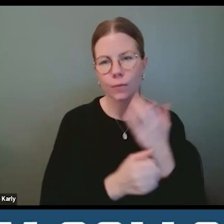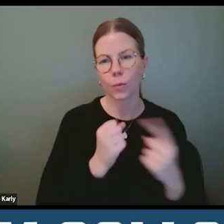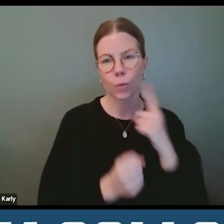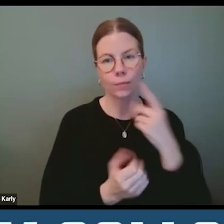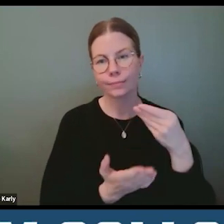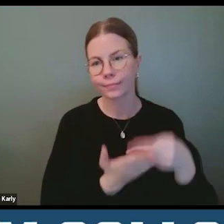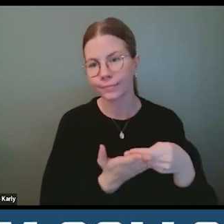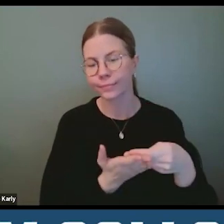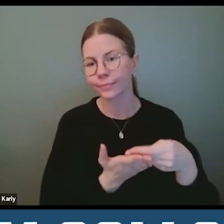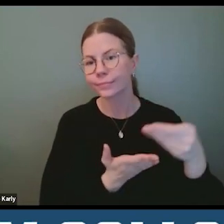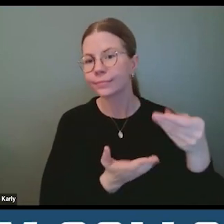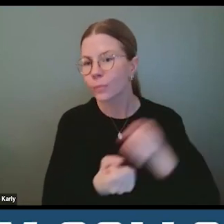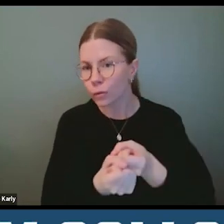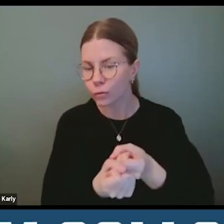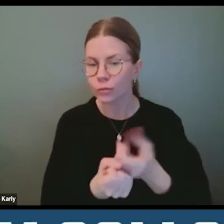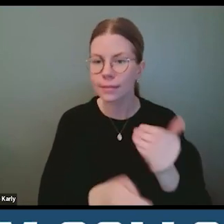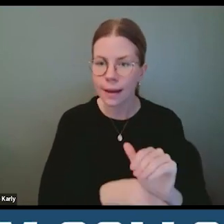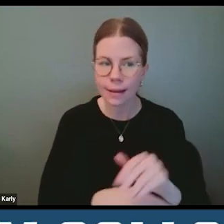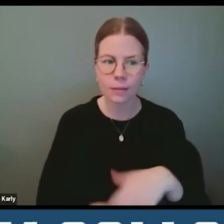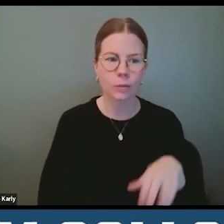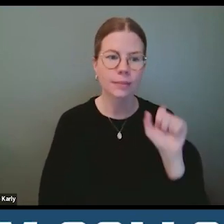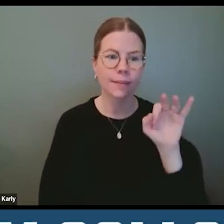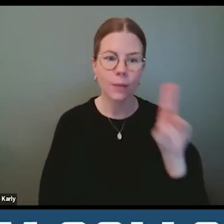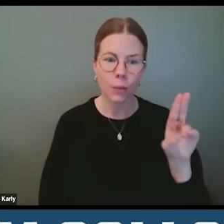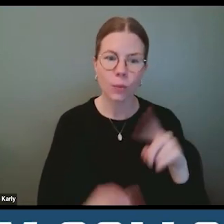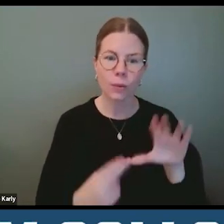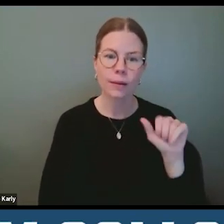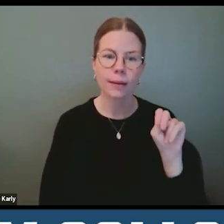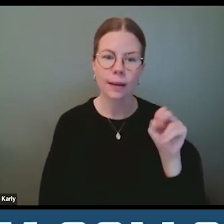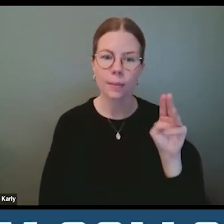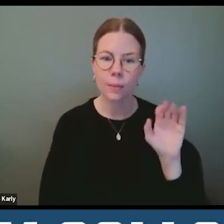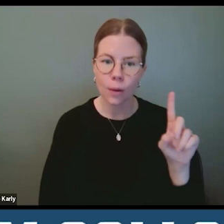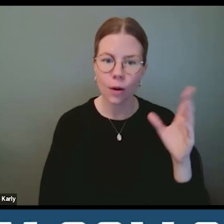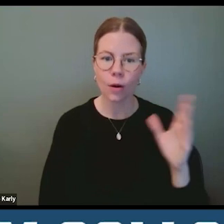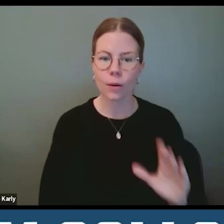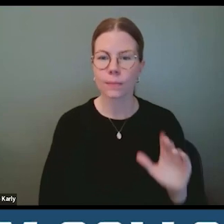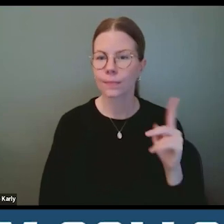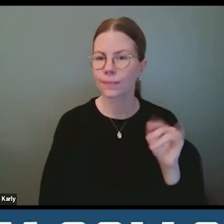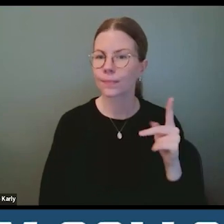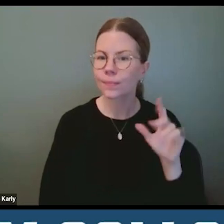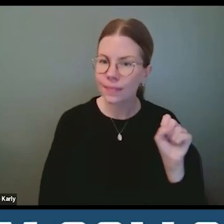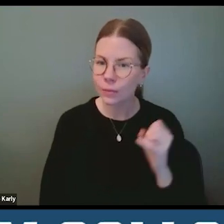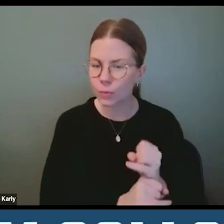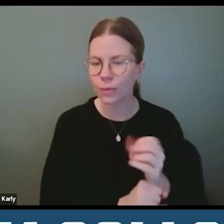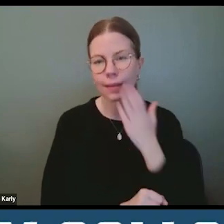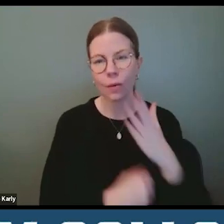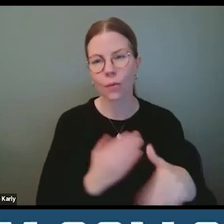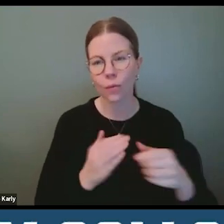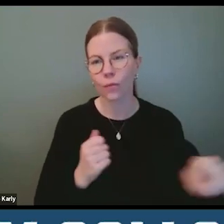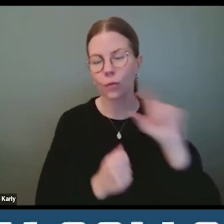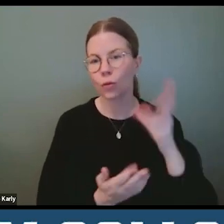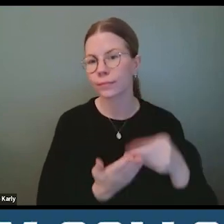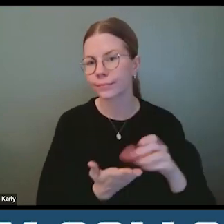whole series: Simon Fraser, CanMod, the Pacific Institute. Thank you for your contributions.